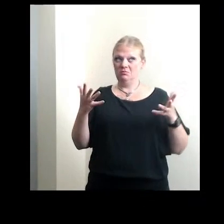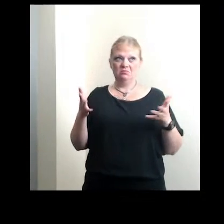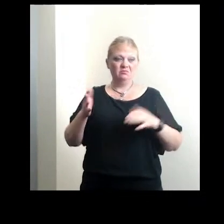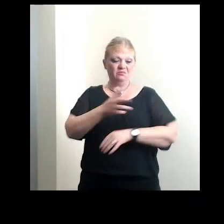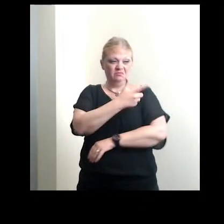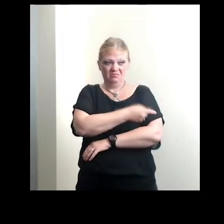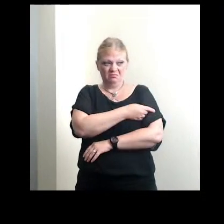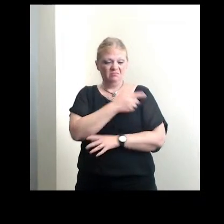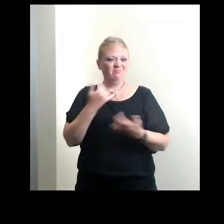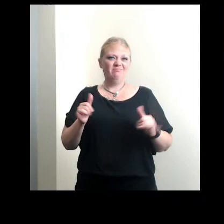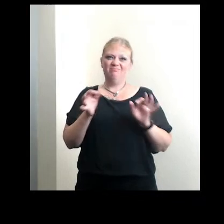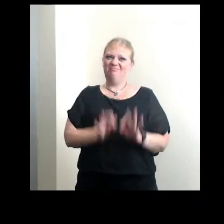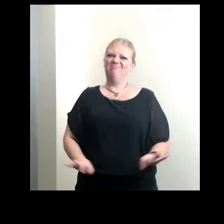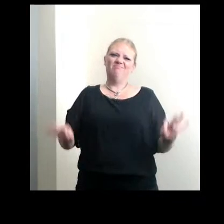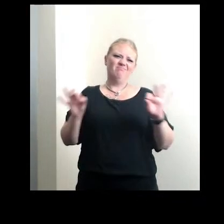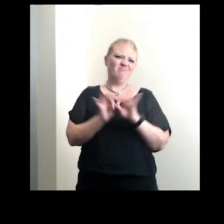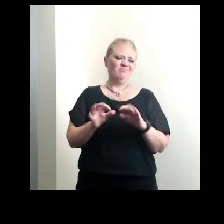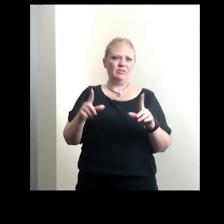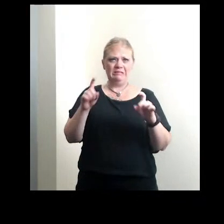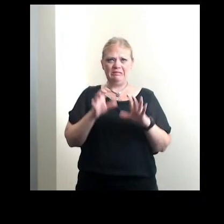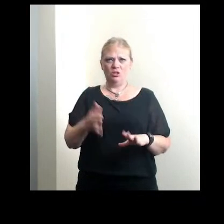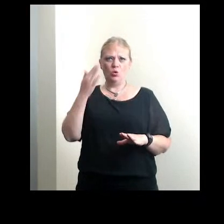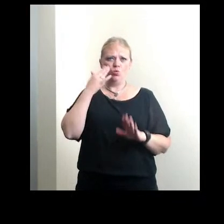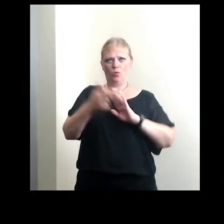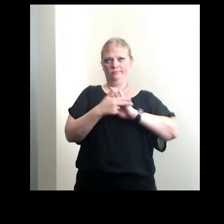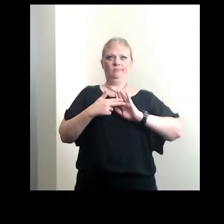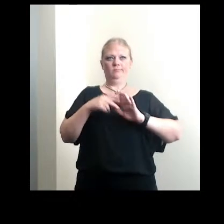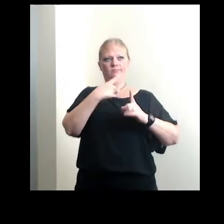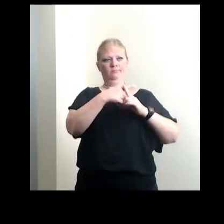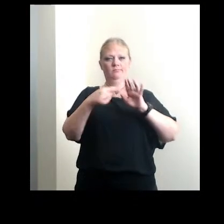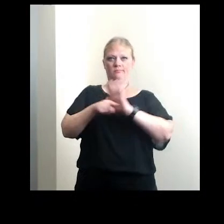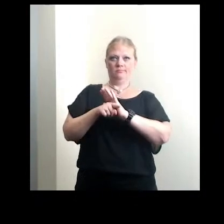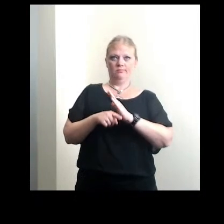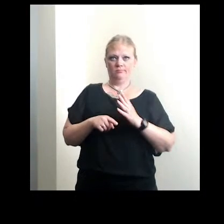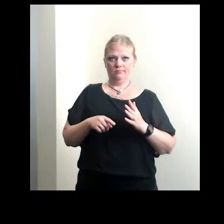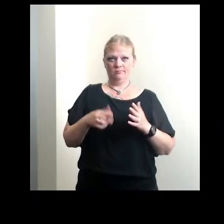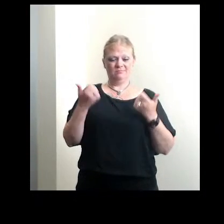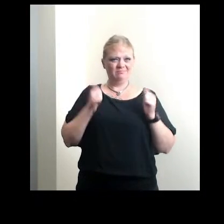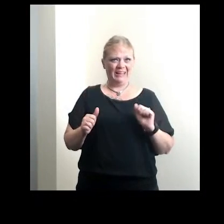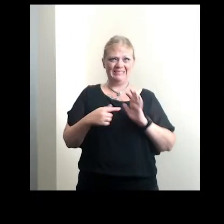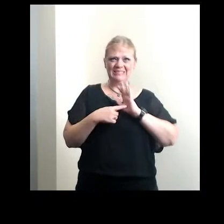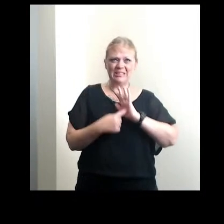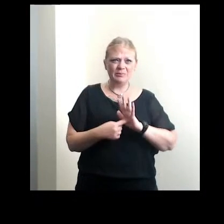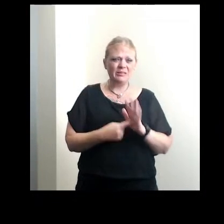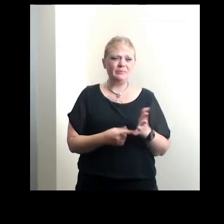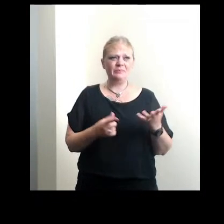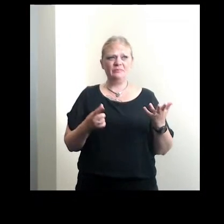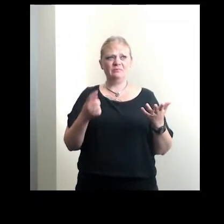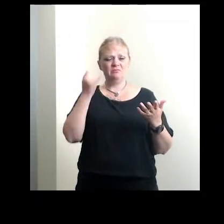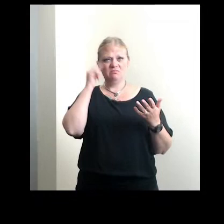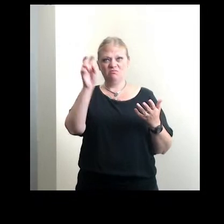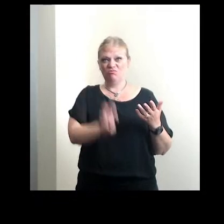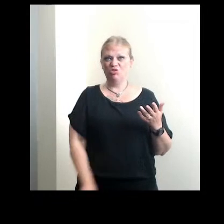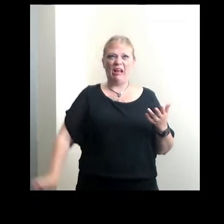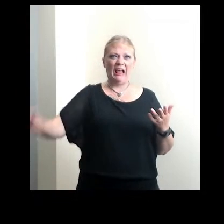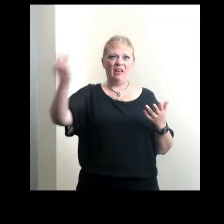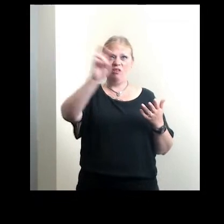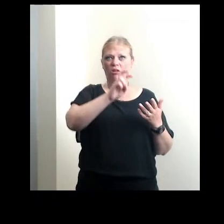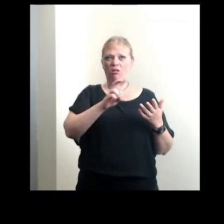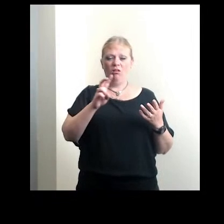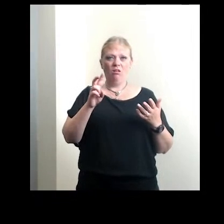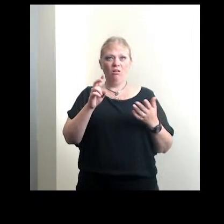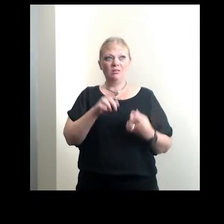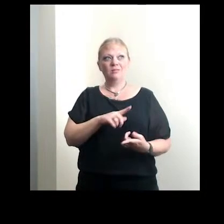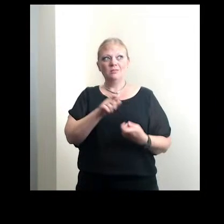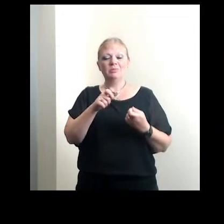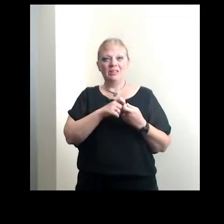it's essential that you get tested to know your status. If you've had any symptoms, or if you've traveled, especially to areas of the